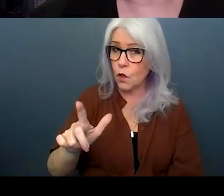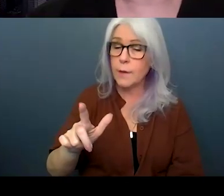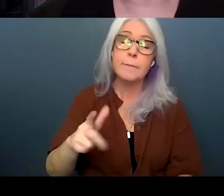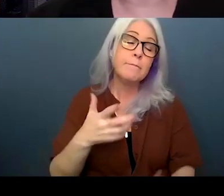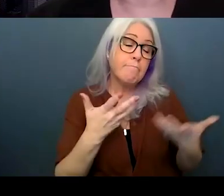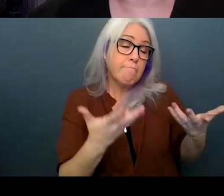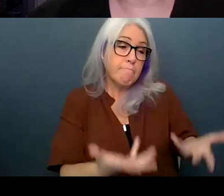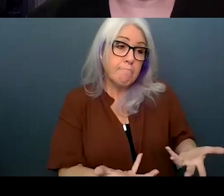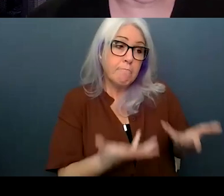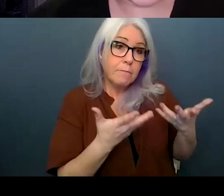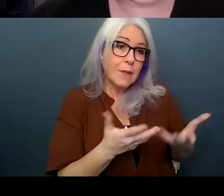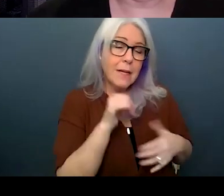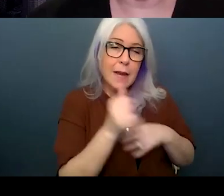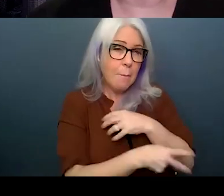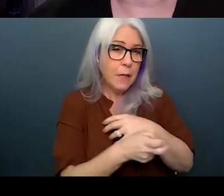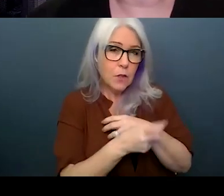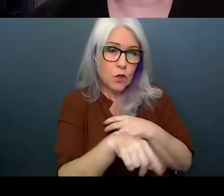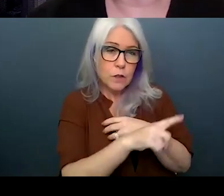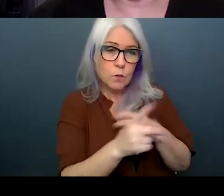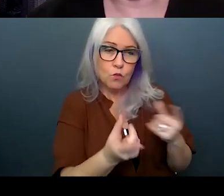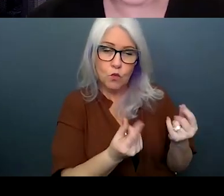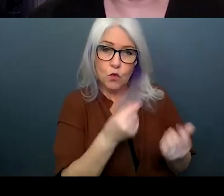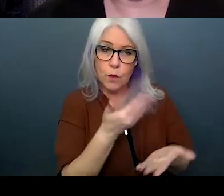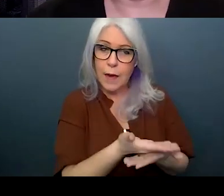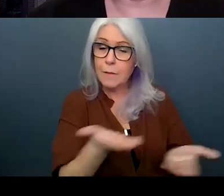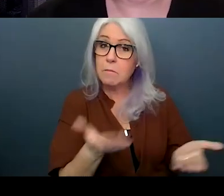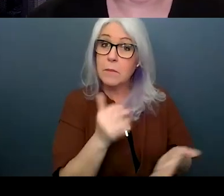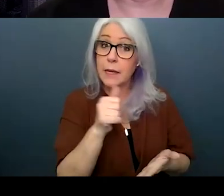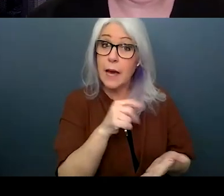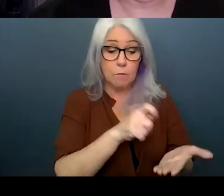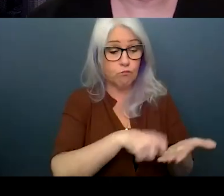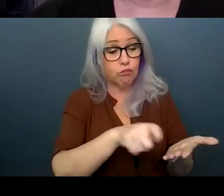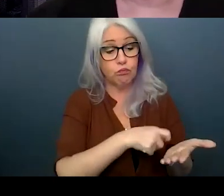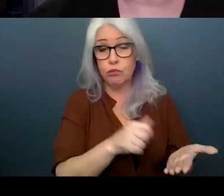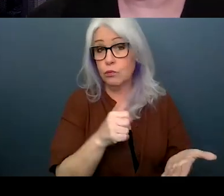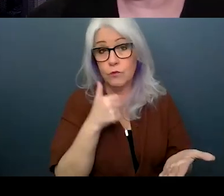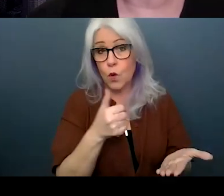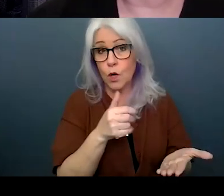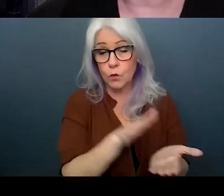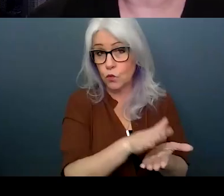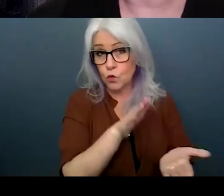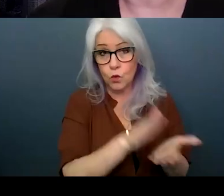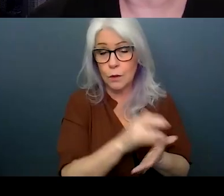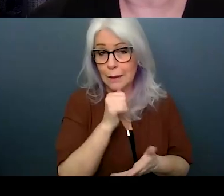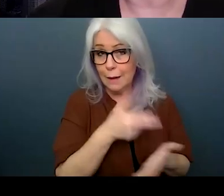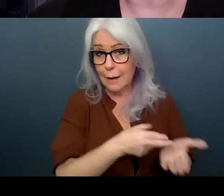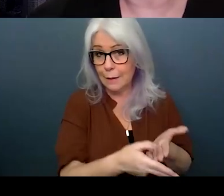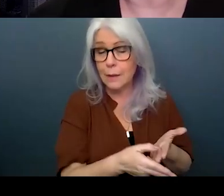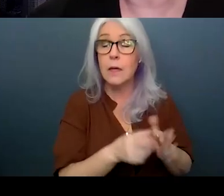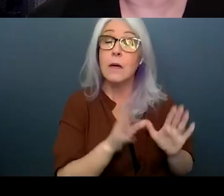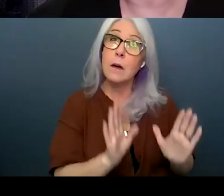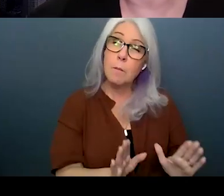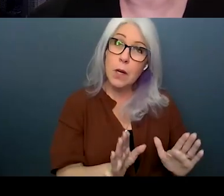it would not be plagiarism to do that, so you wouldn't be marked for academic dishonesty, it would be an abnormal way